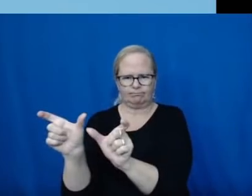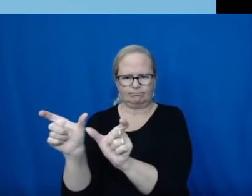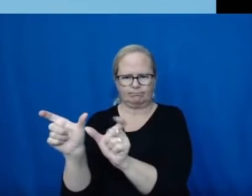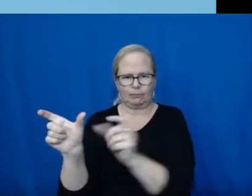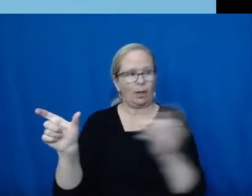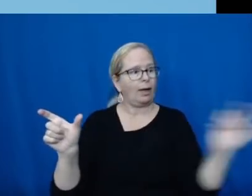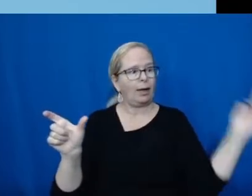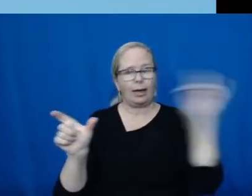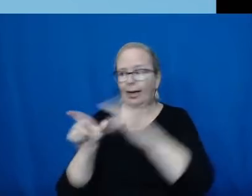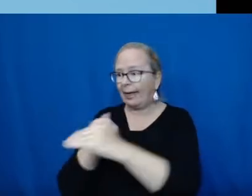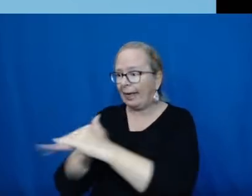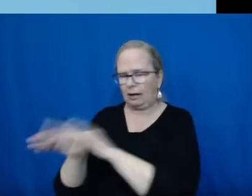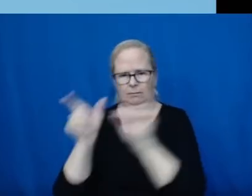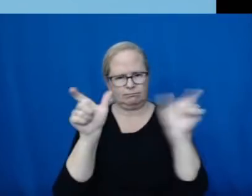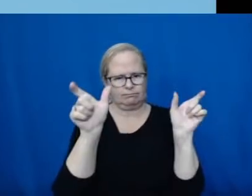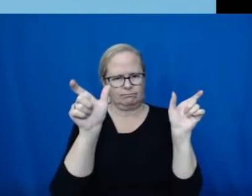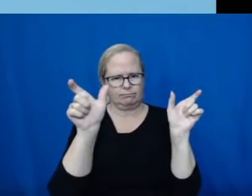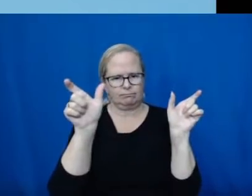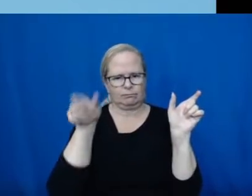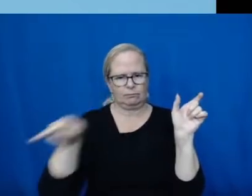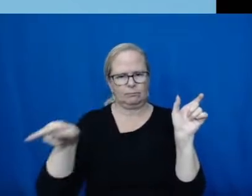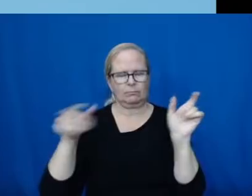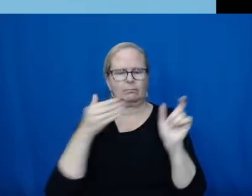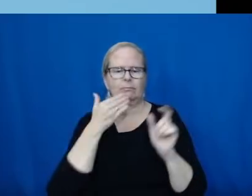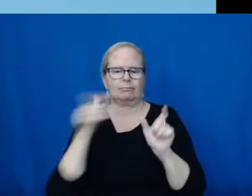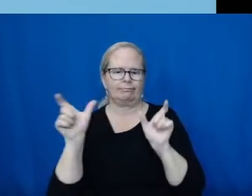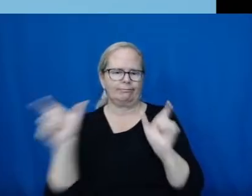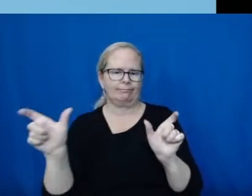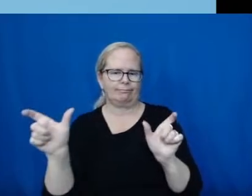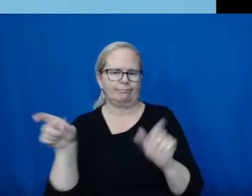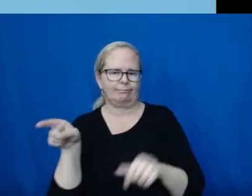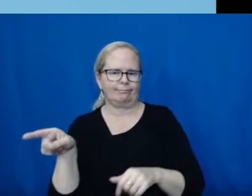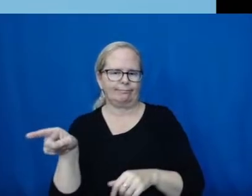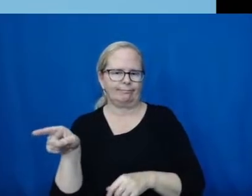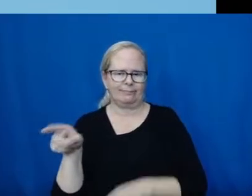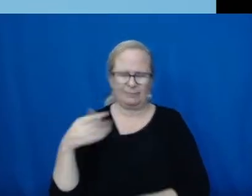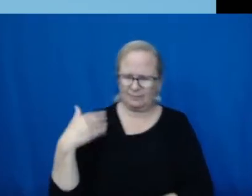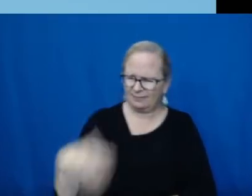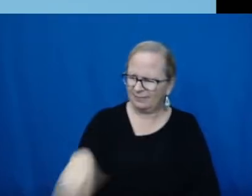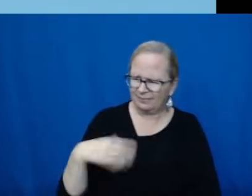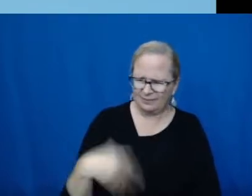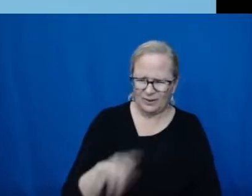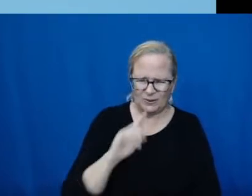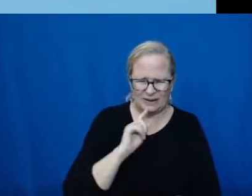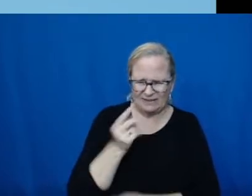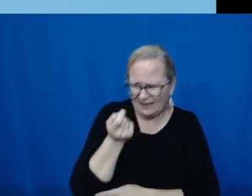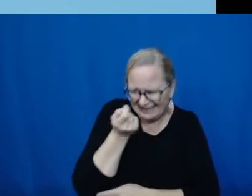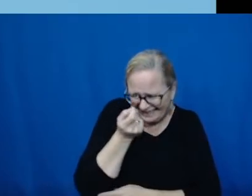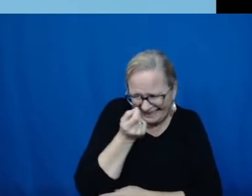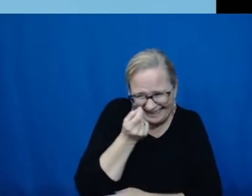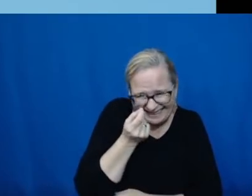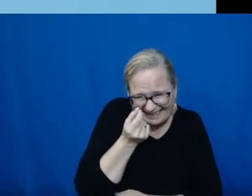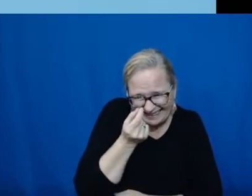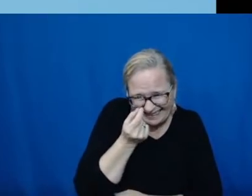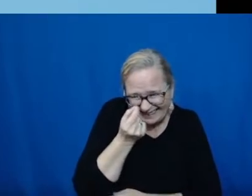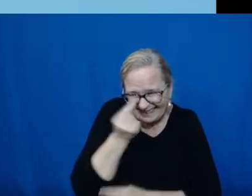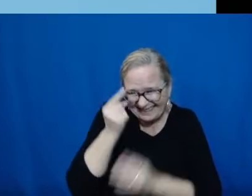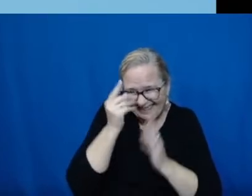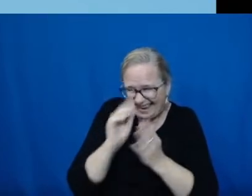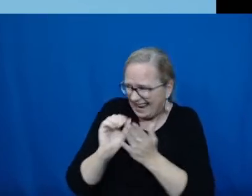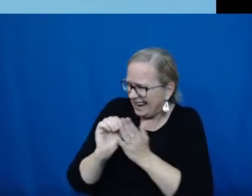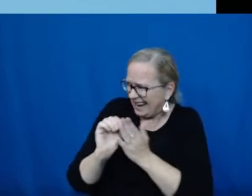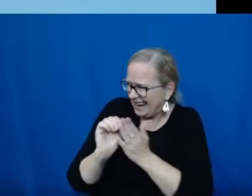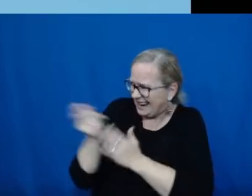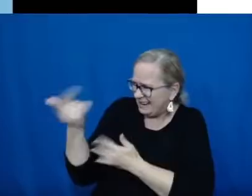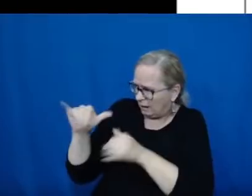strategy, and the way of using the available tools translates in tremendous difference in effects. So